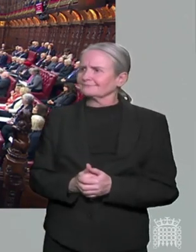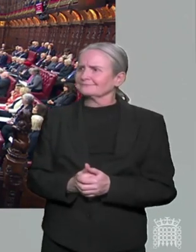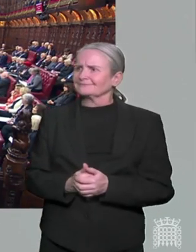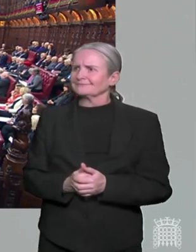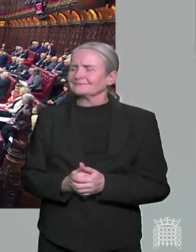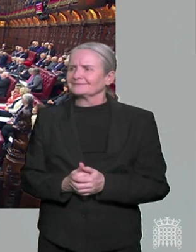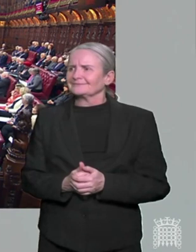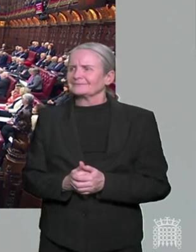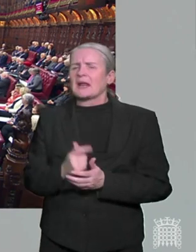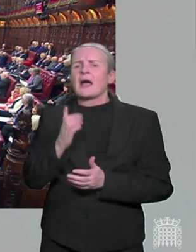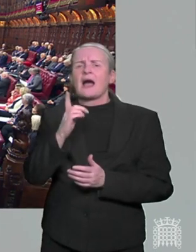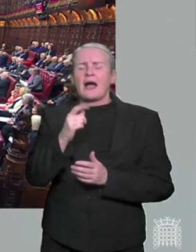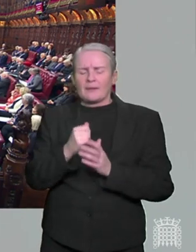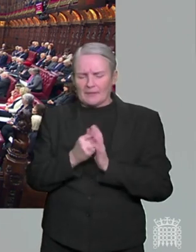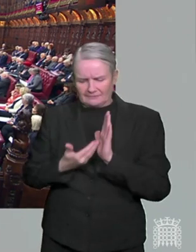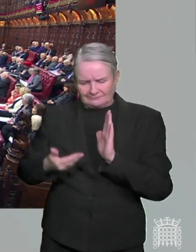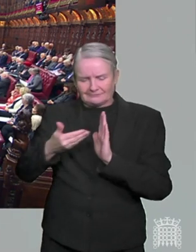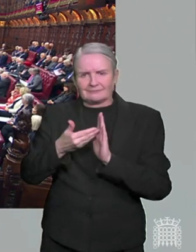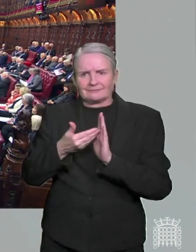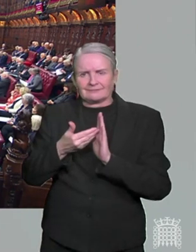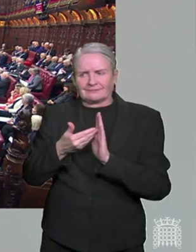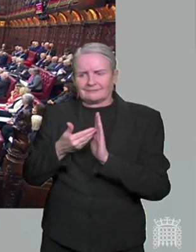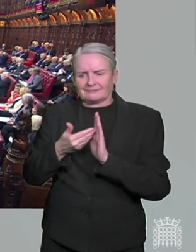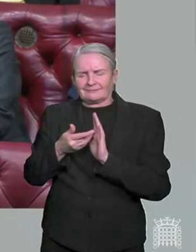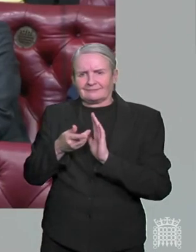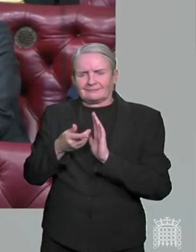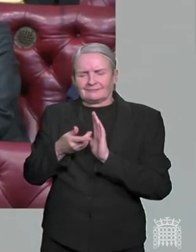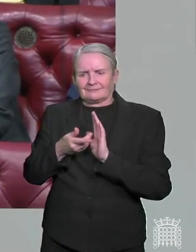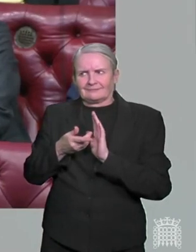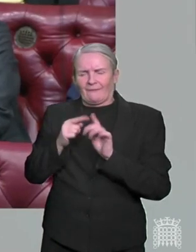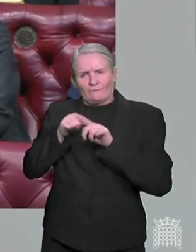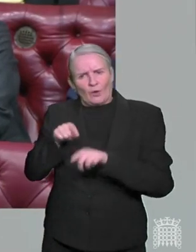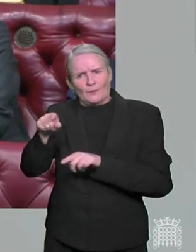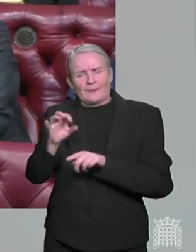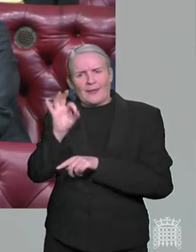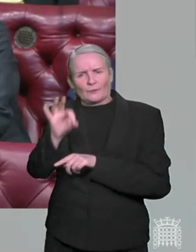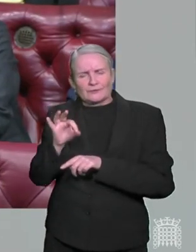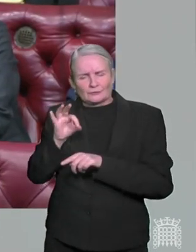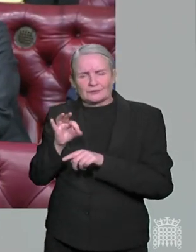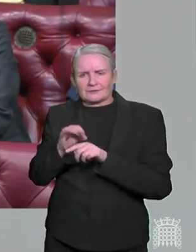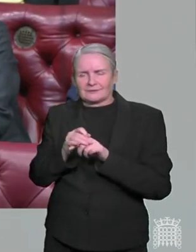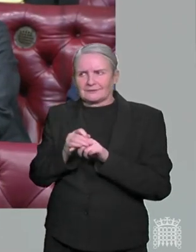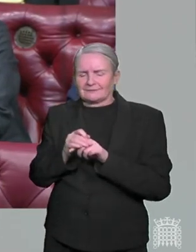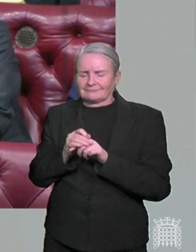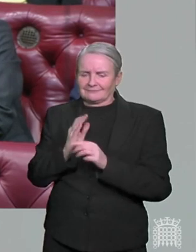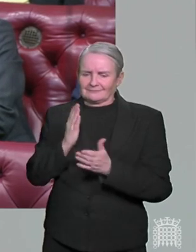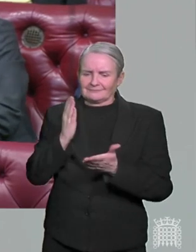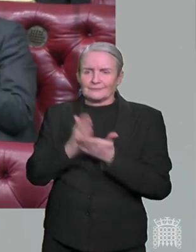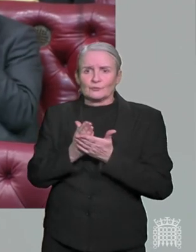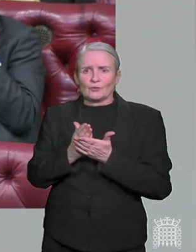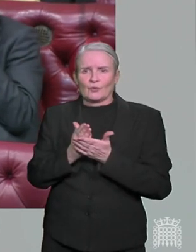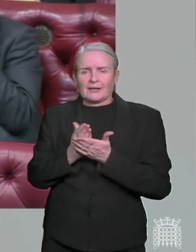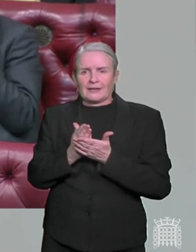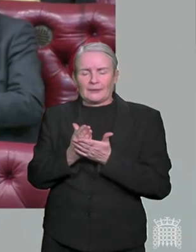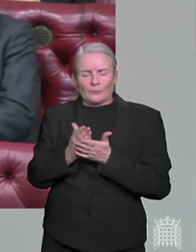further to the question from Lord Purvis of Tweed, surely one of the things we now need to do is really double